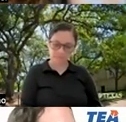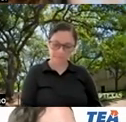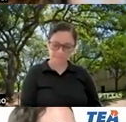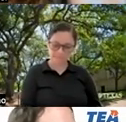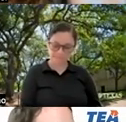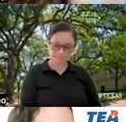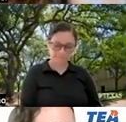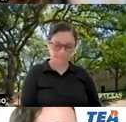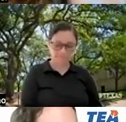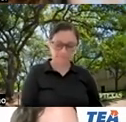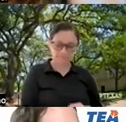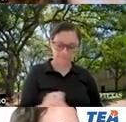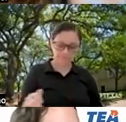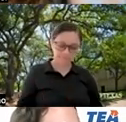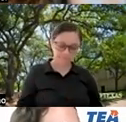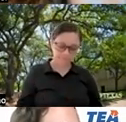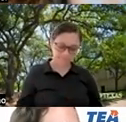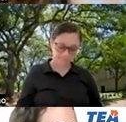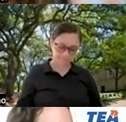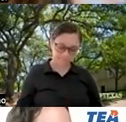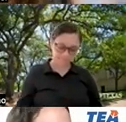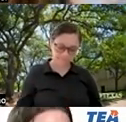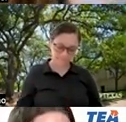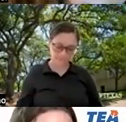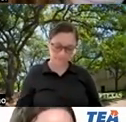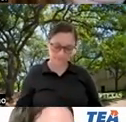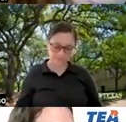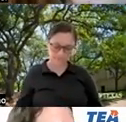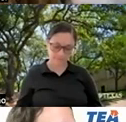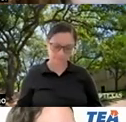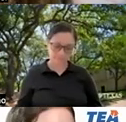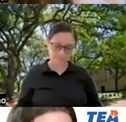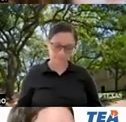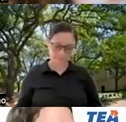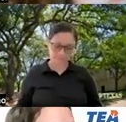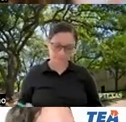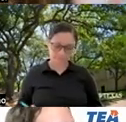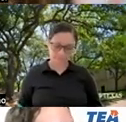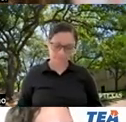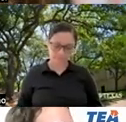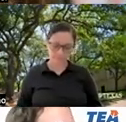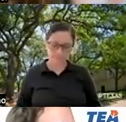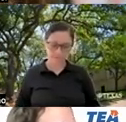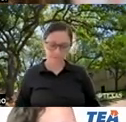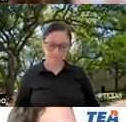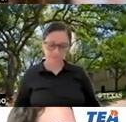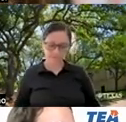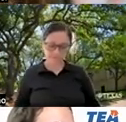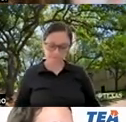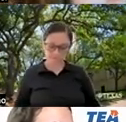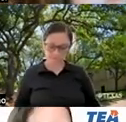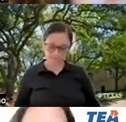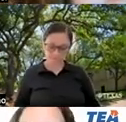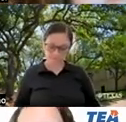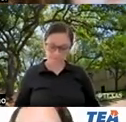Kim Coffrin. Good morning, present. Tori Lee. Present.